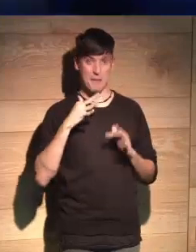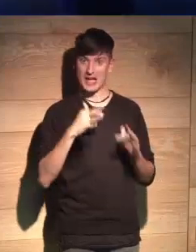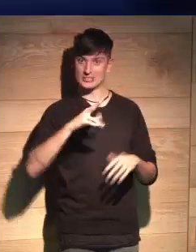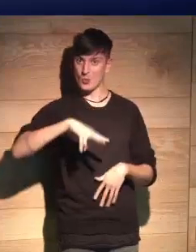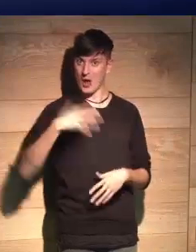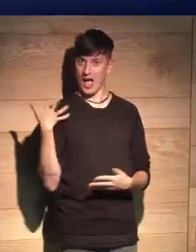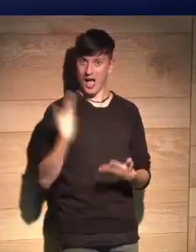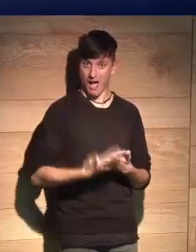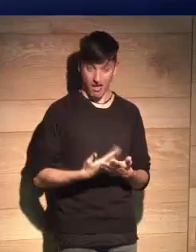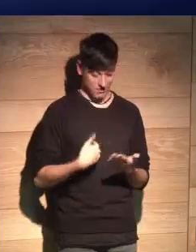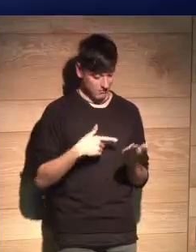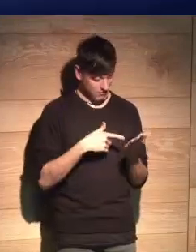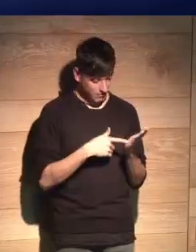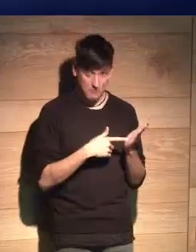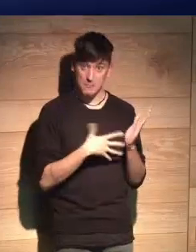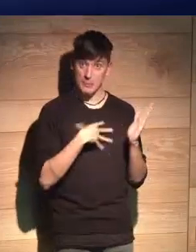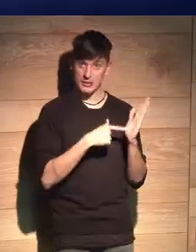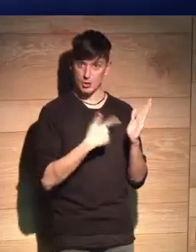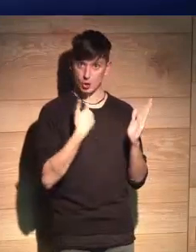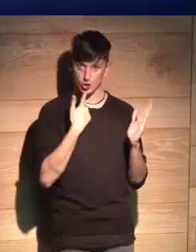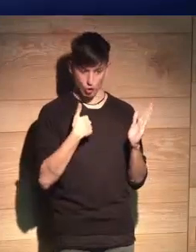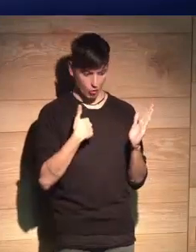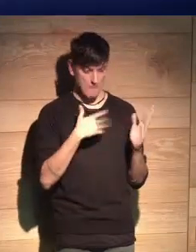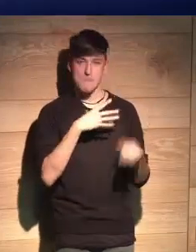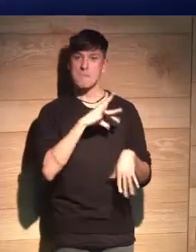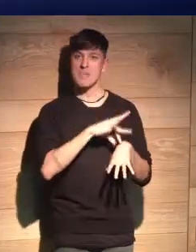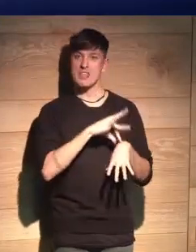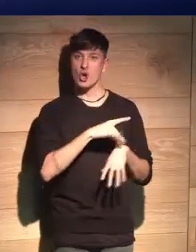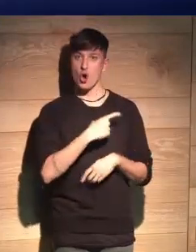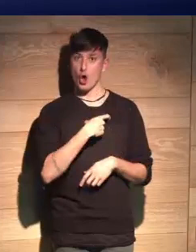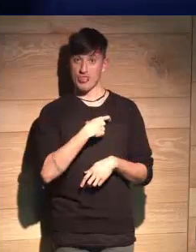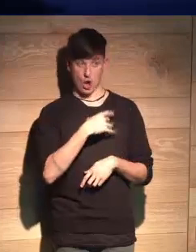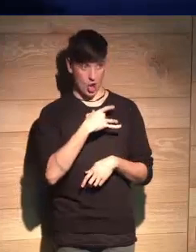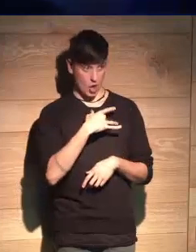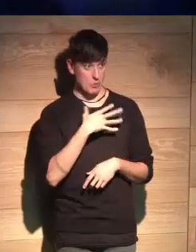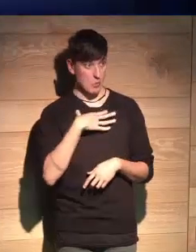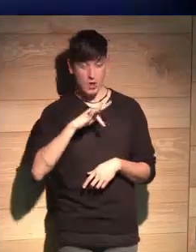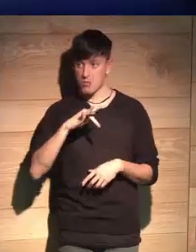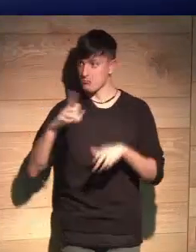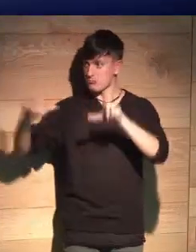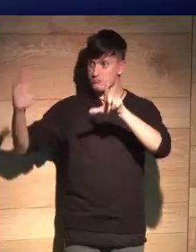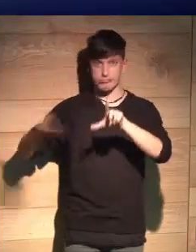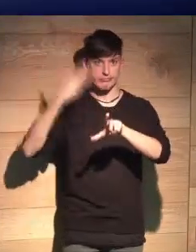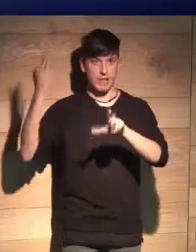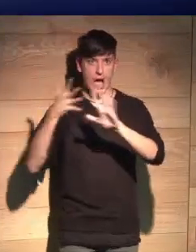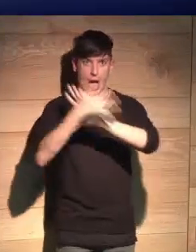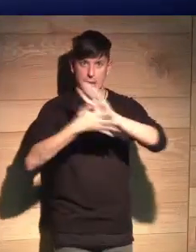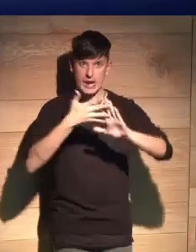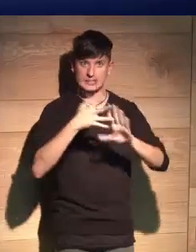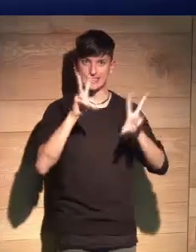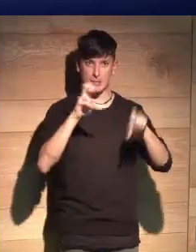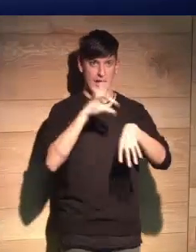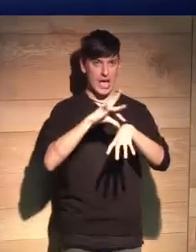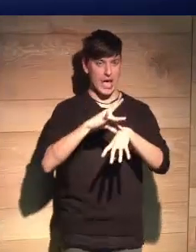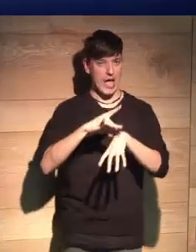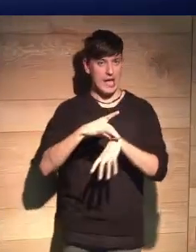Well, of course, we see that on the paper and said, oh, I'm cardiologist. With some slides, I can talk about cardiology. I